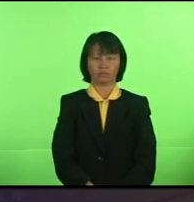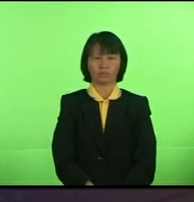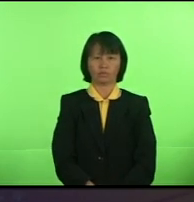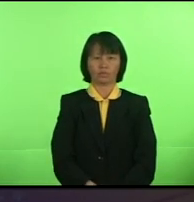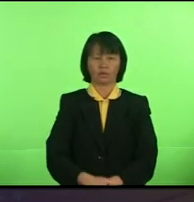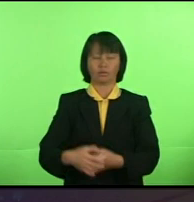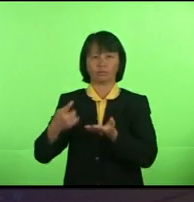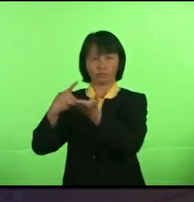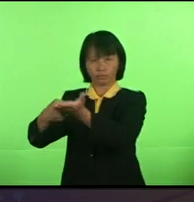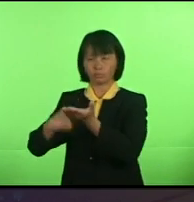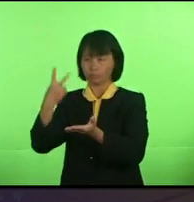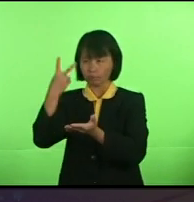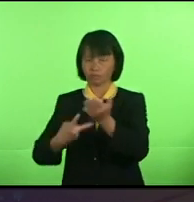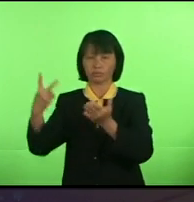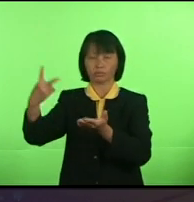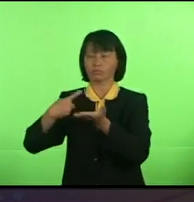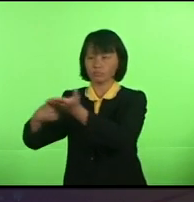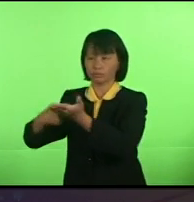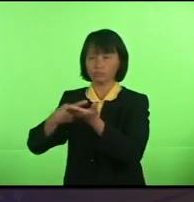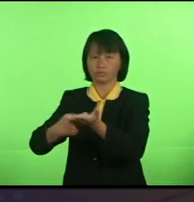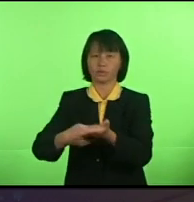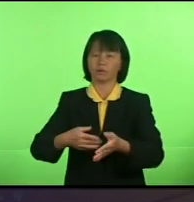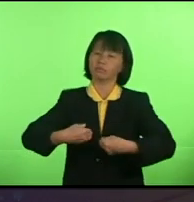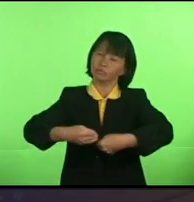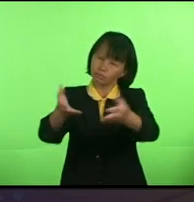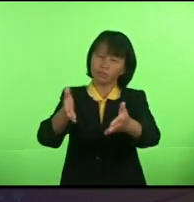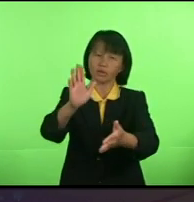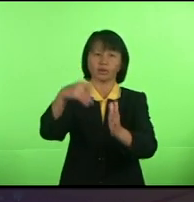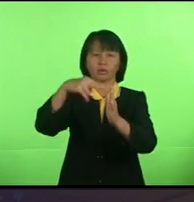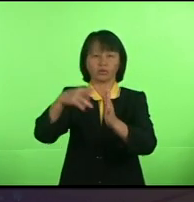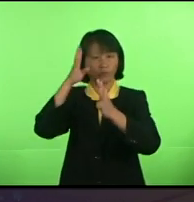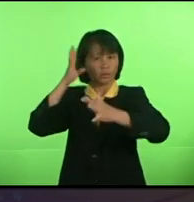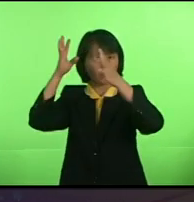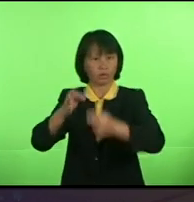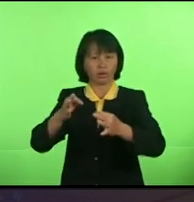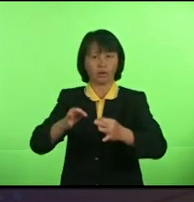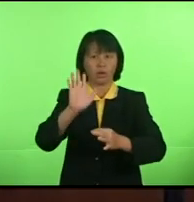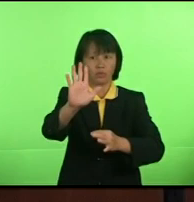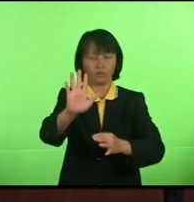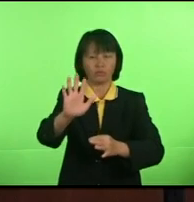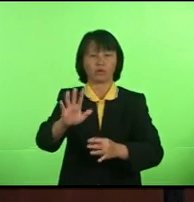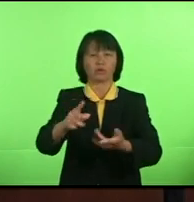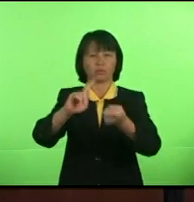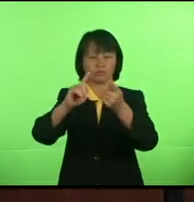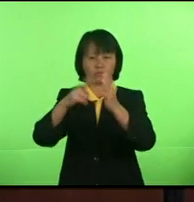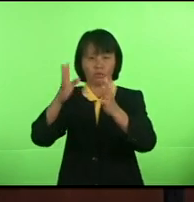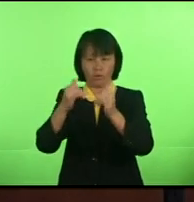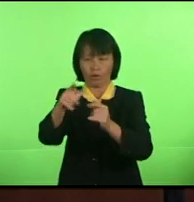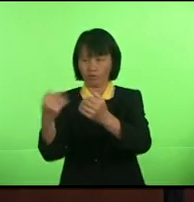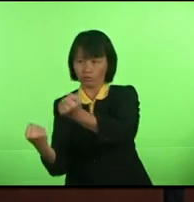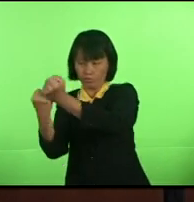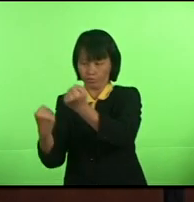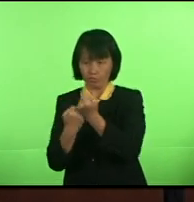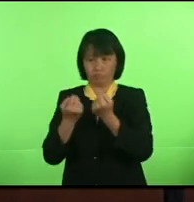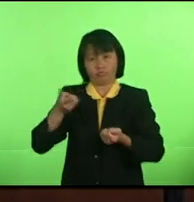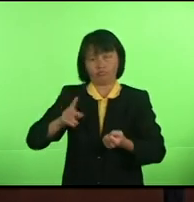Present both sides of the issue and let the readers decide for themselves which side of the fence they want to be